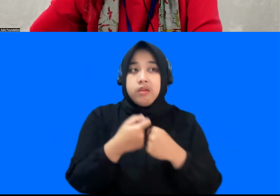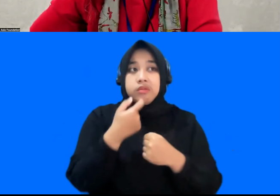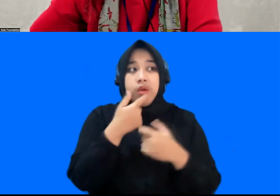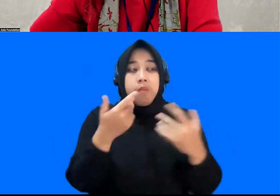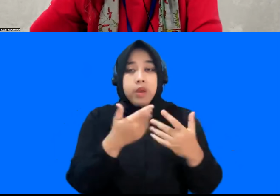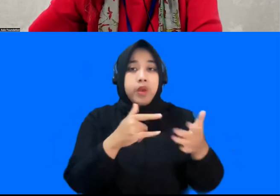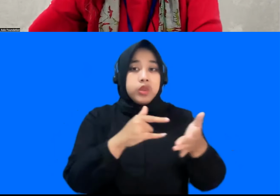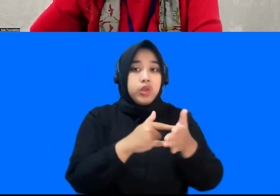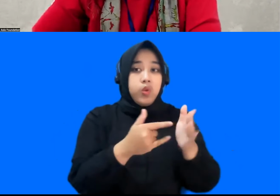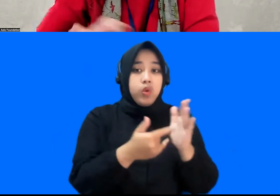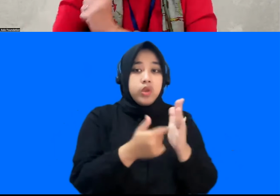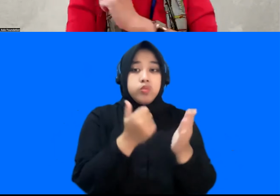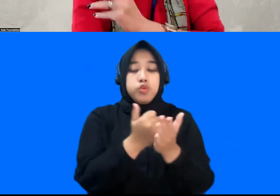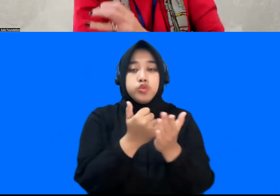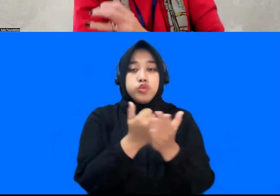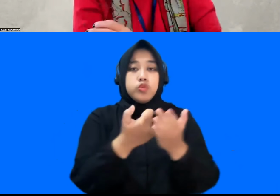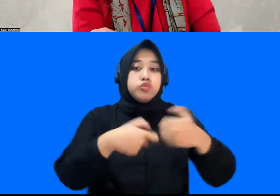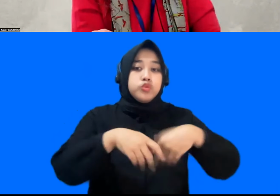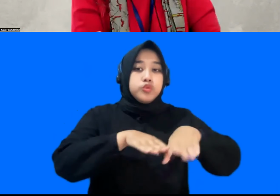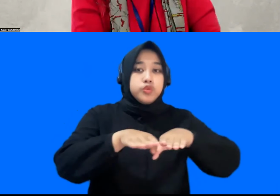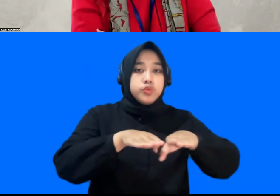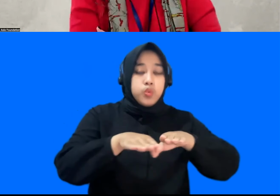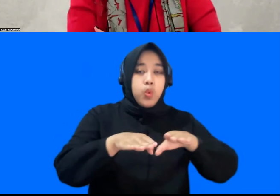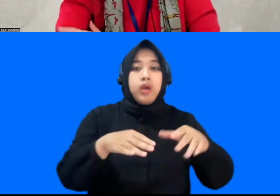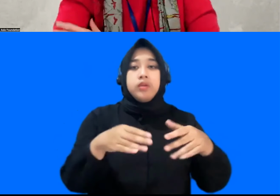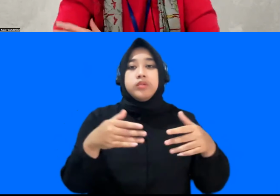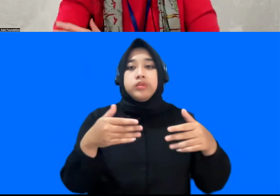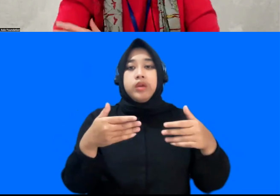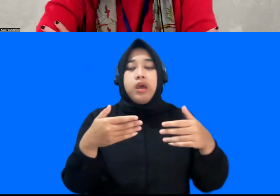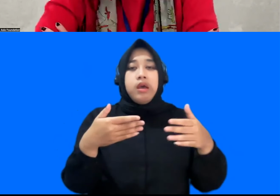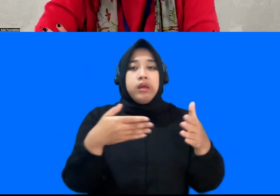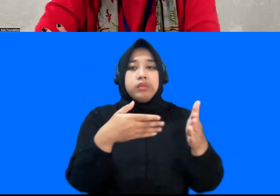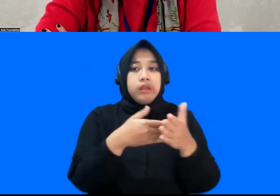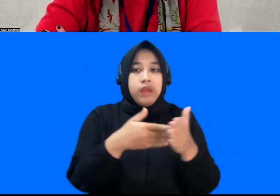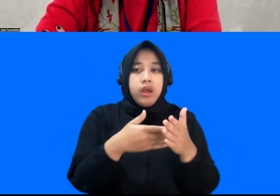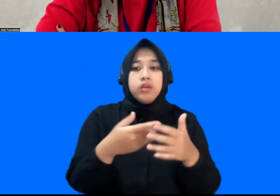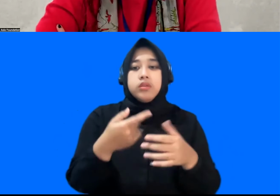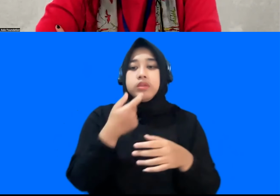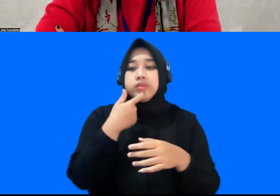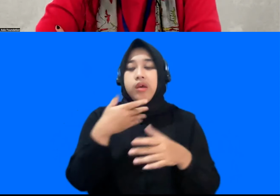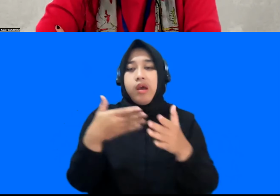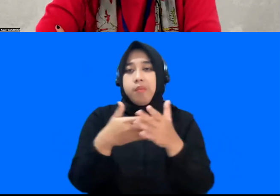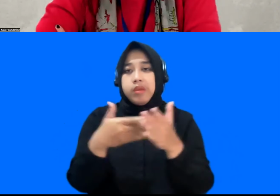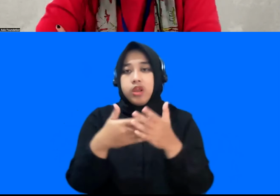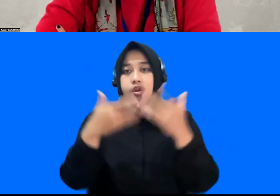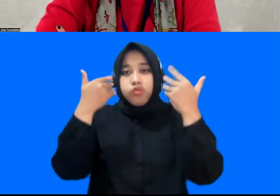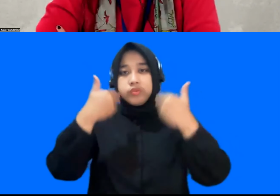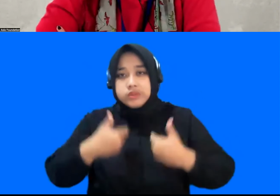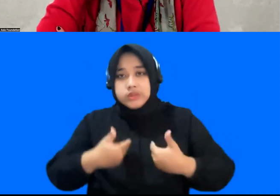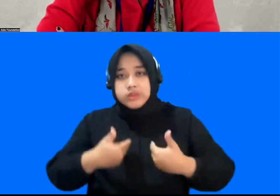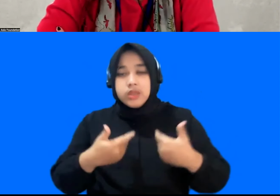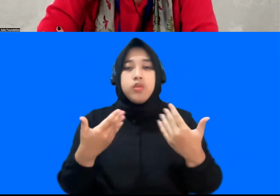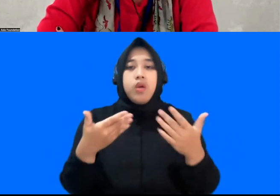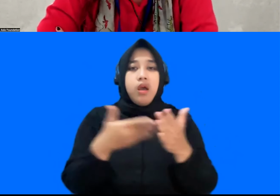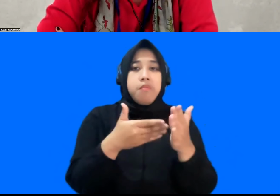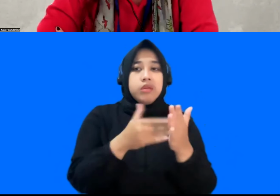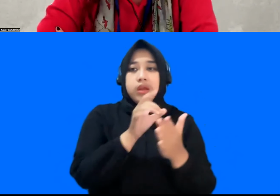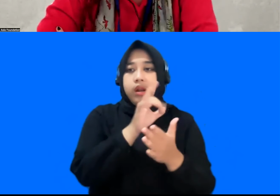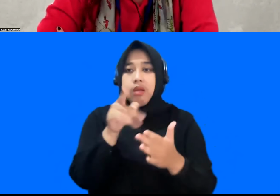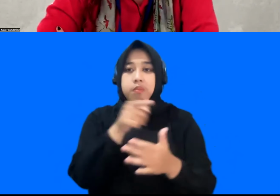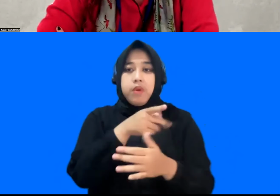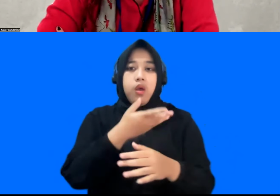it's a physical limitations or other limitations that they might have in terms of achieving what they want. So the technology that